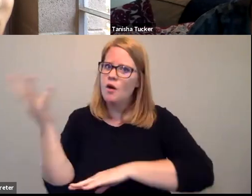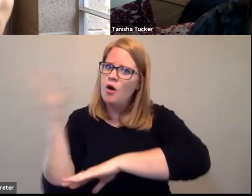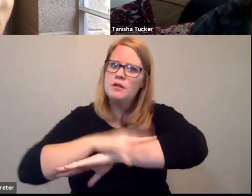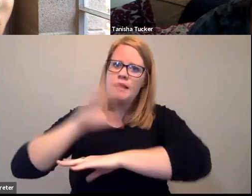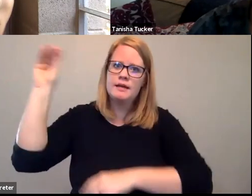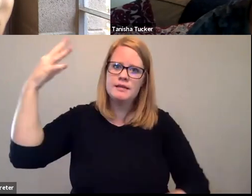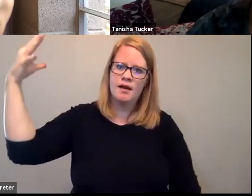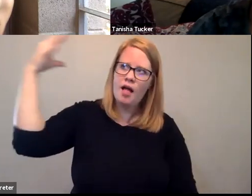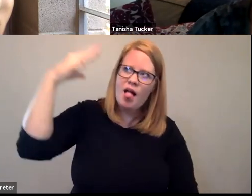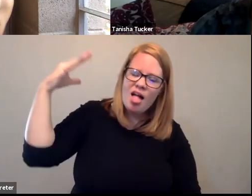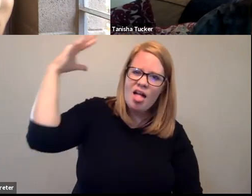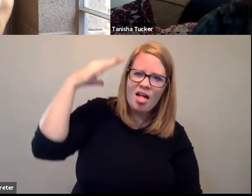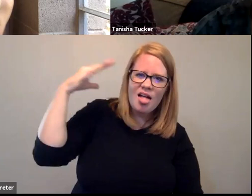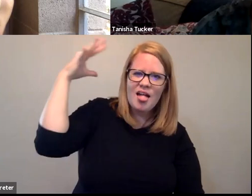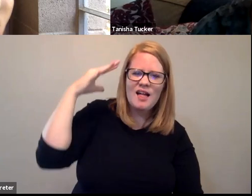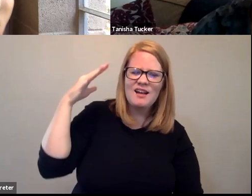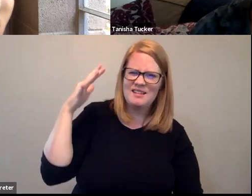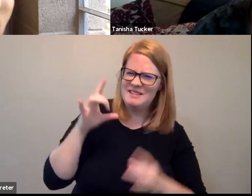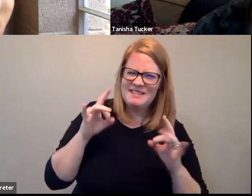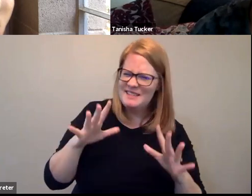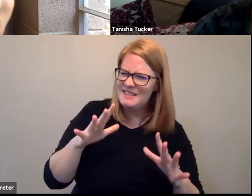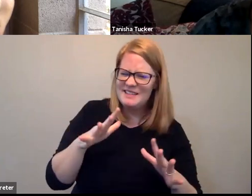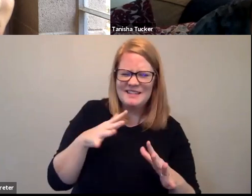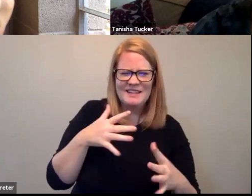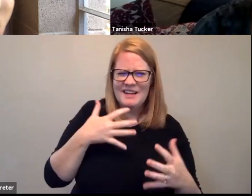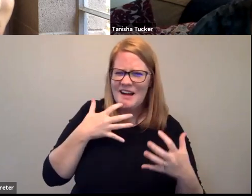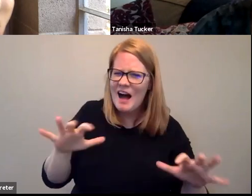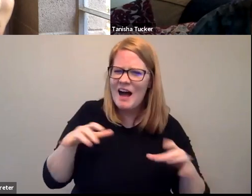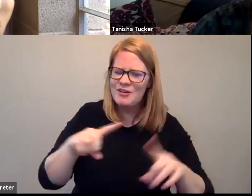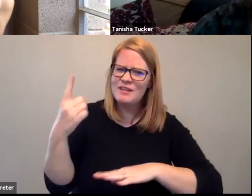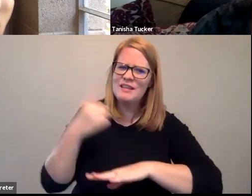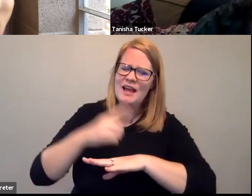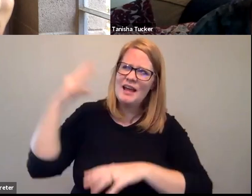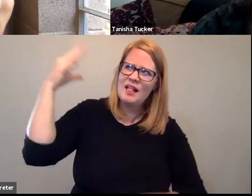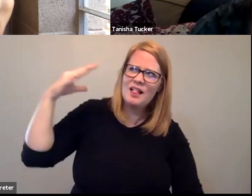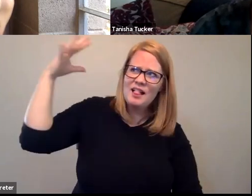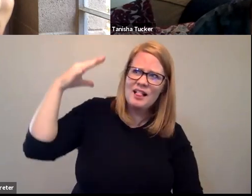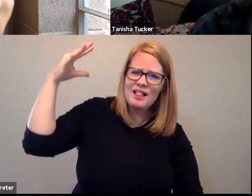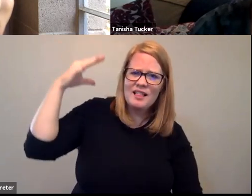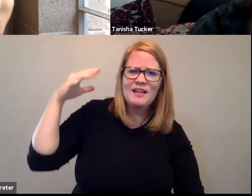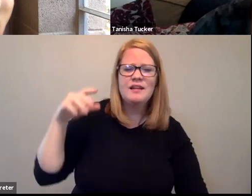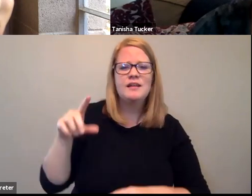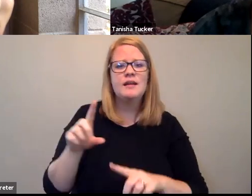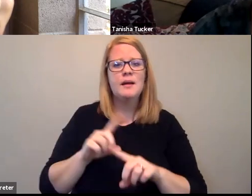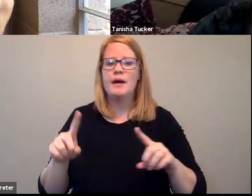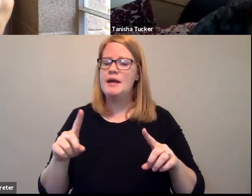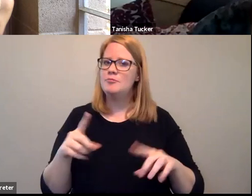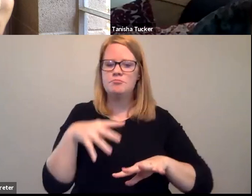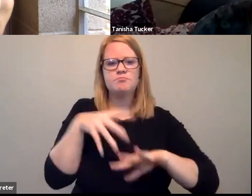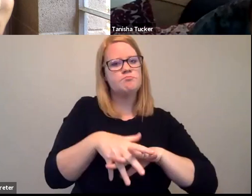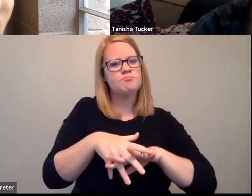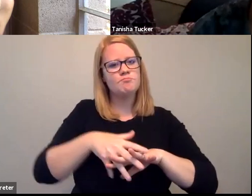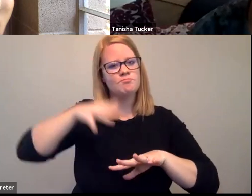it can be so brutal out there during the days and, during this time of the year, but, they're still out there and